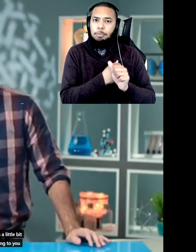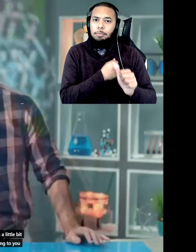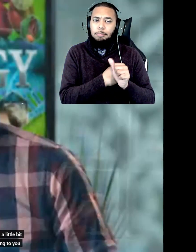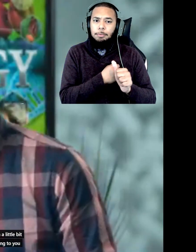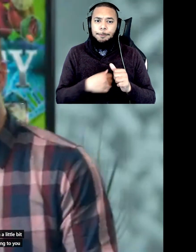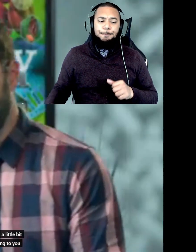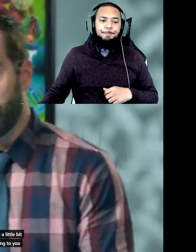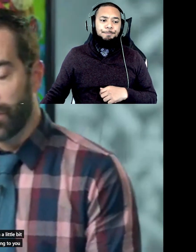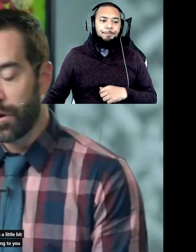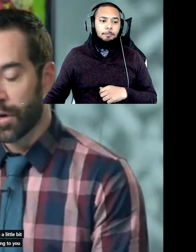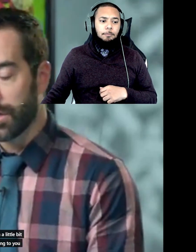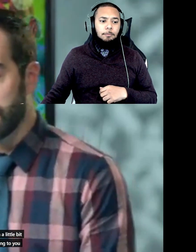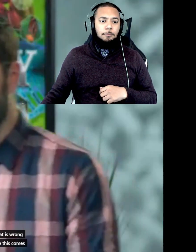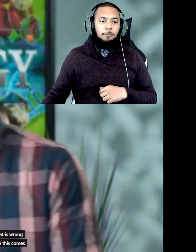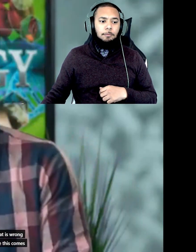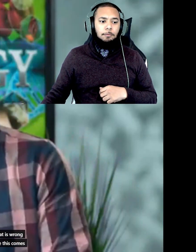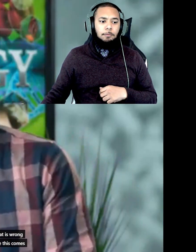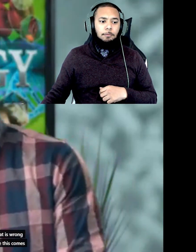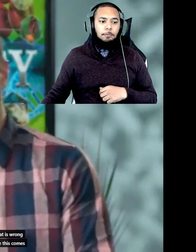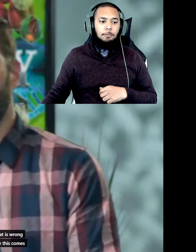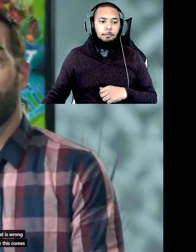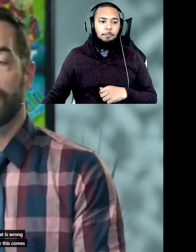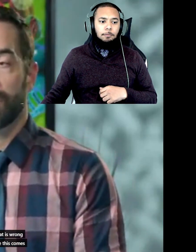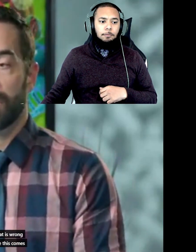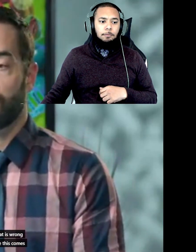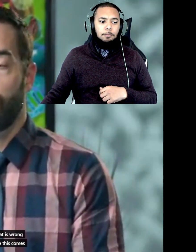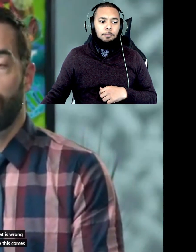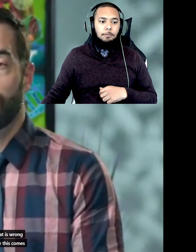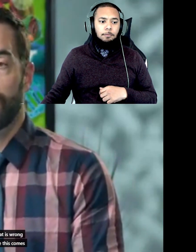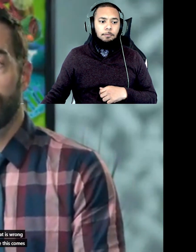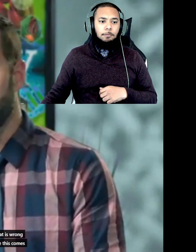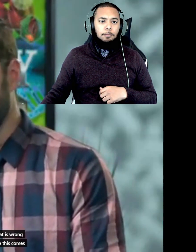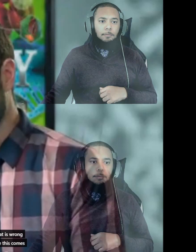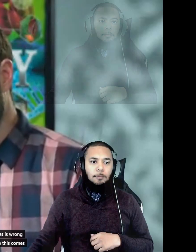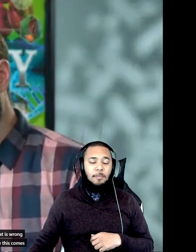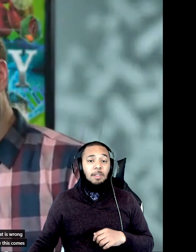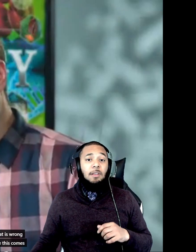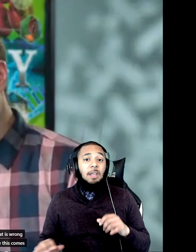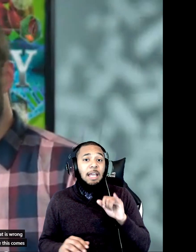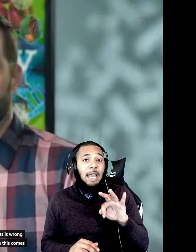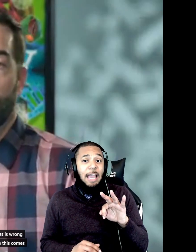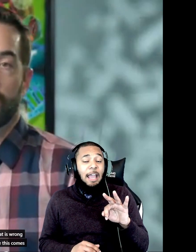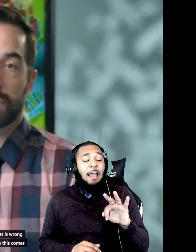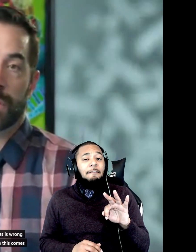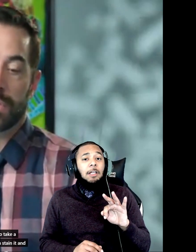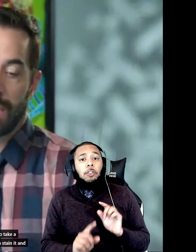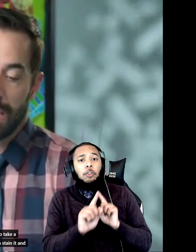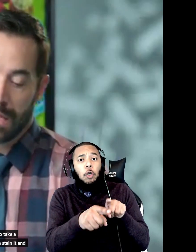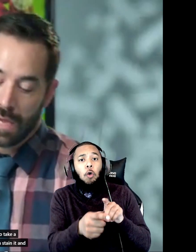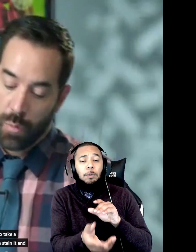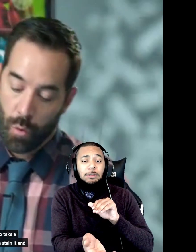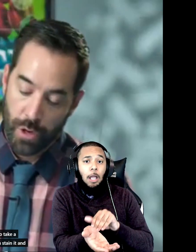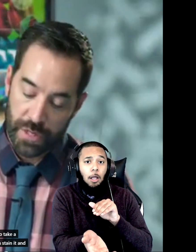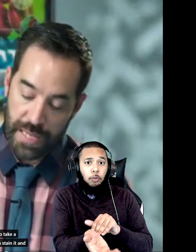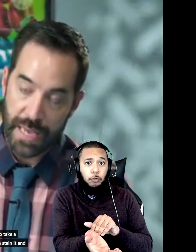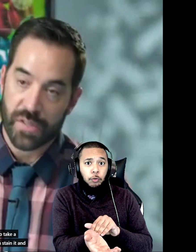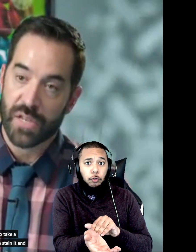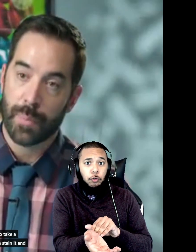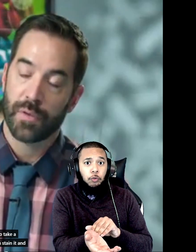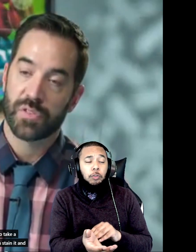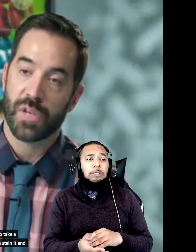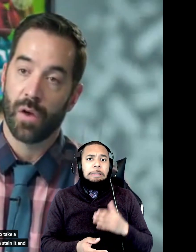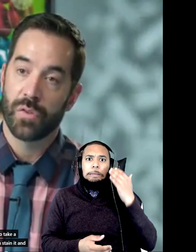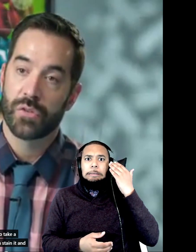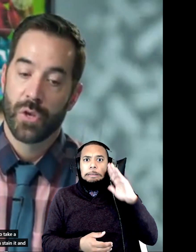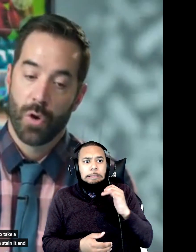more. Again, if we are going to, if we don't know what is wrong with you, okay, this is where this comes in handy. We're going to take a